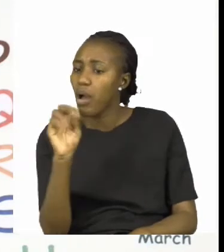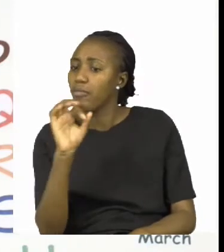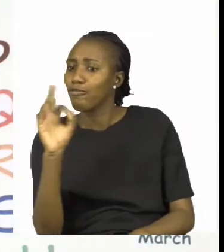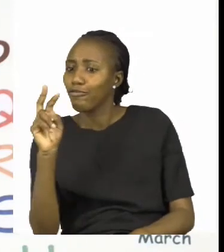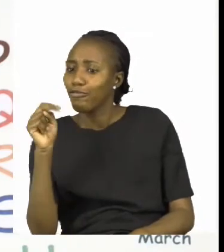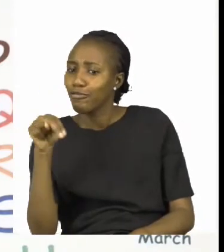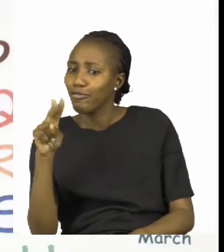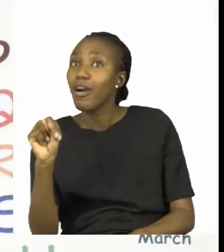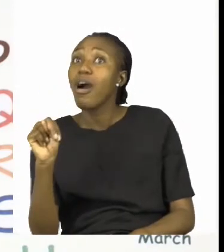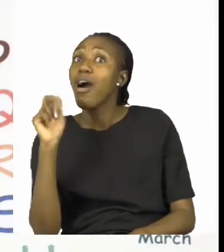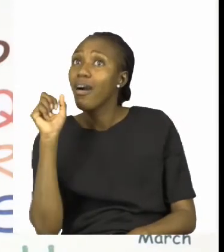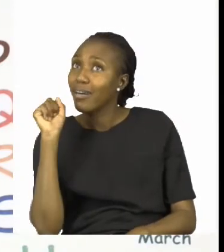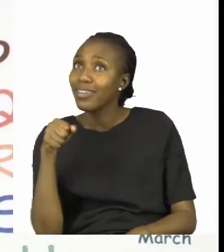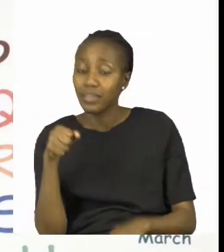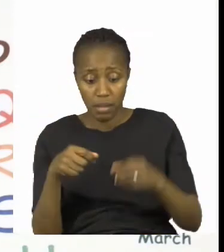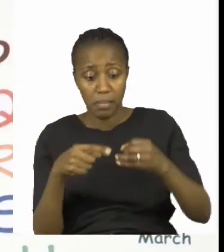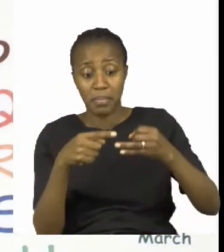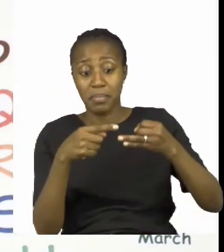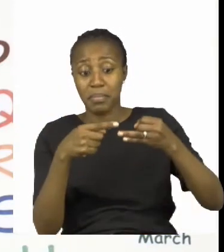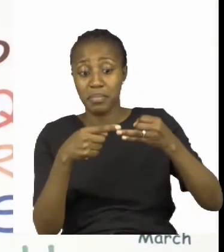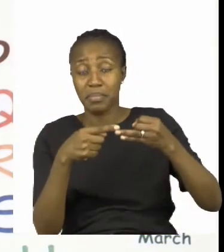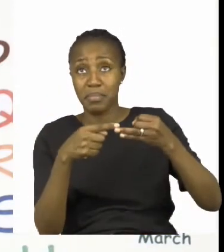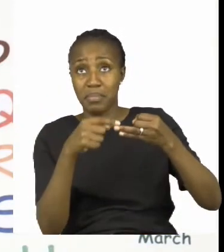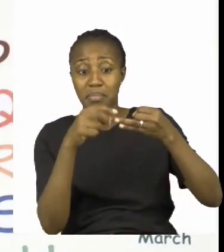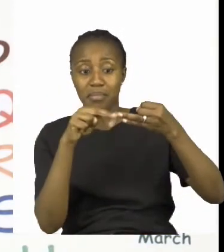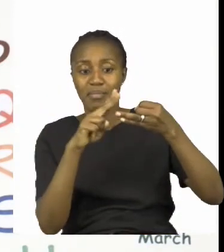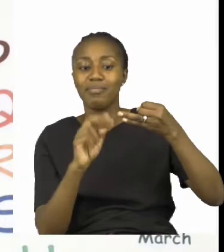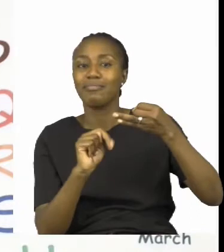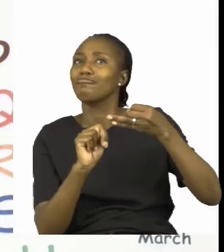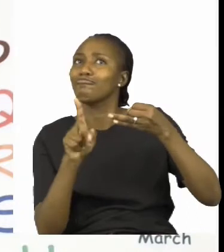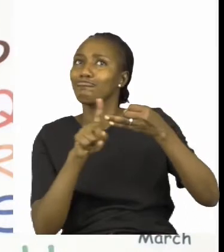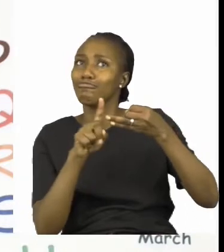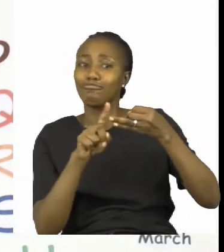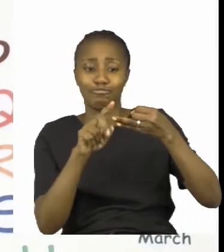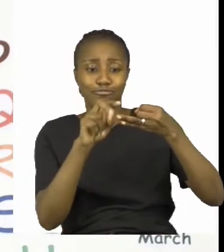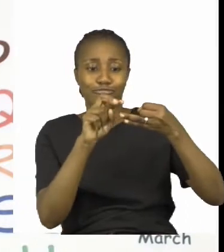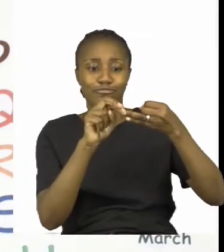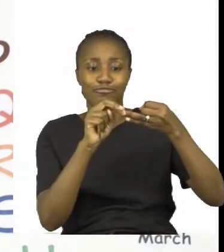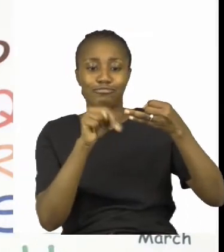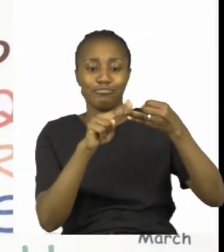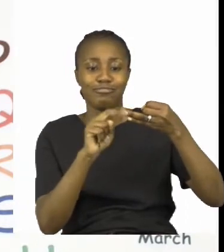fun. Did you hear that? They rhyme. Let's try again. Sun,